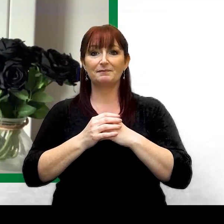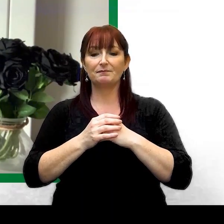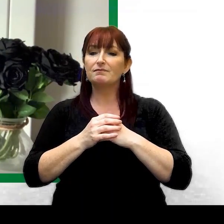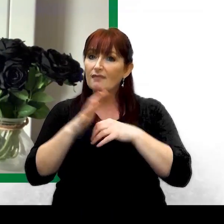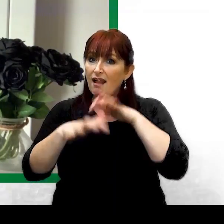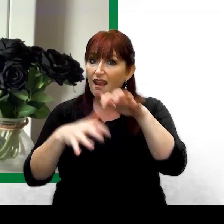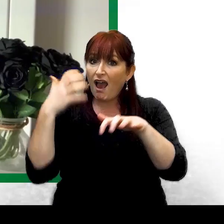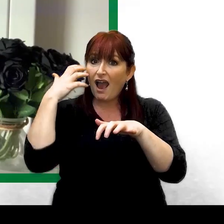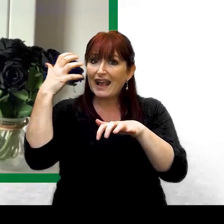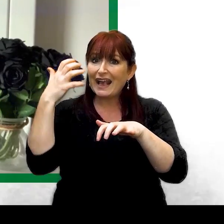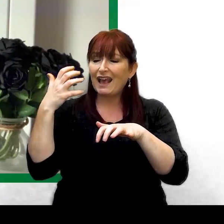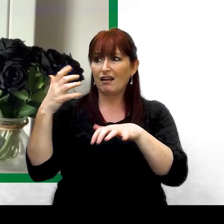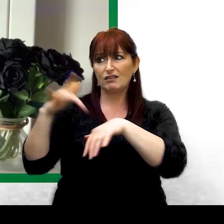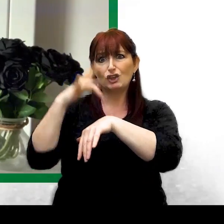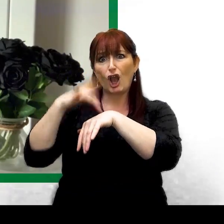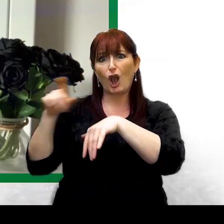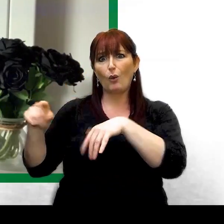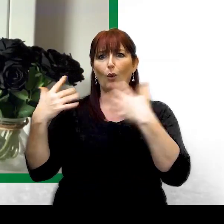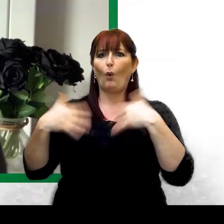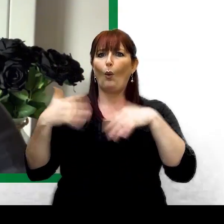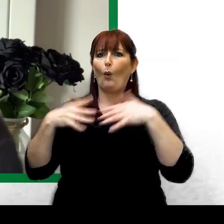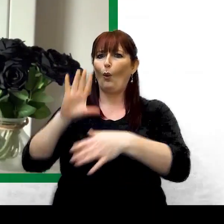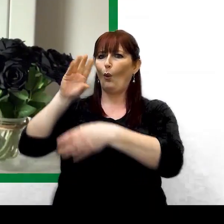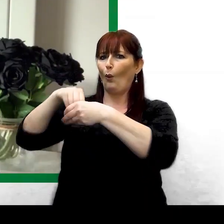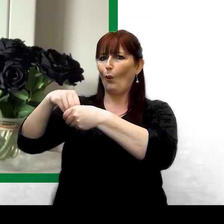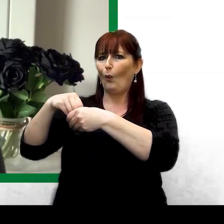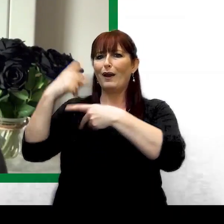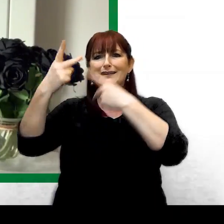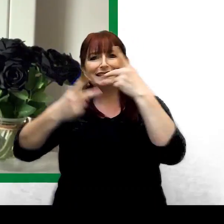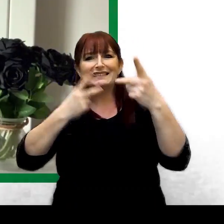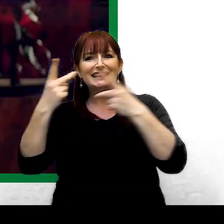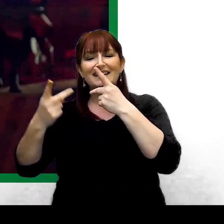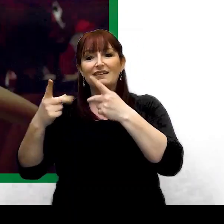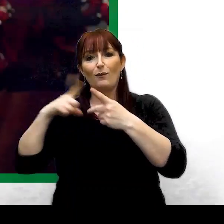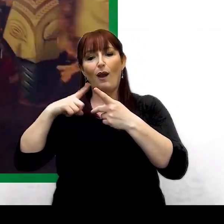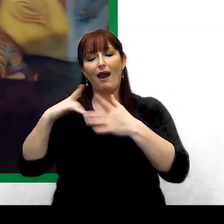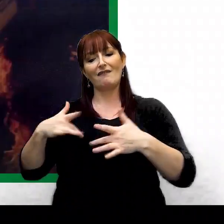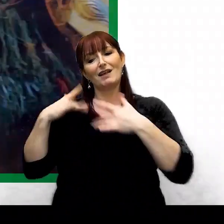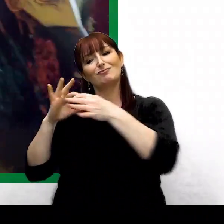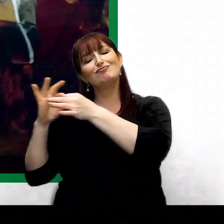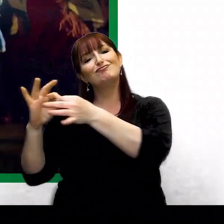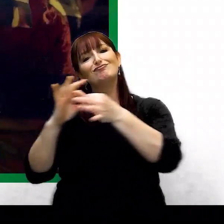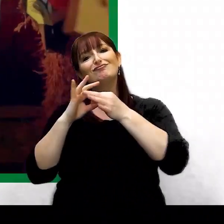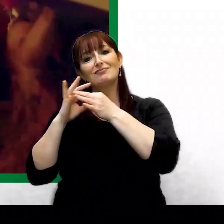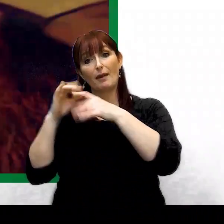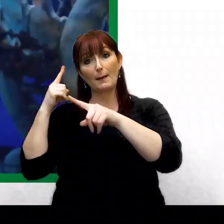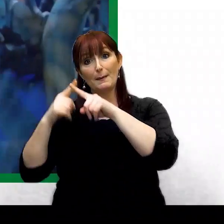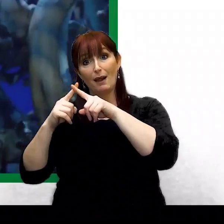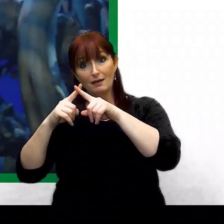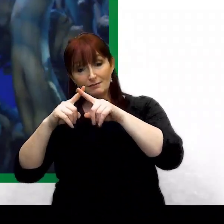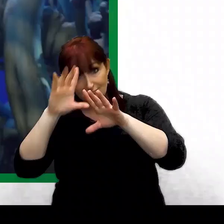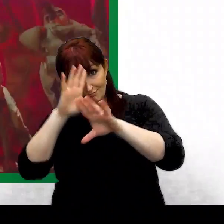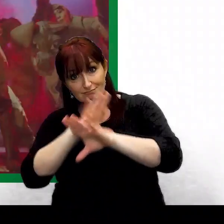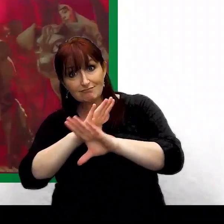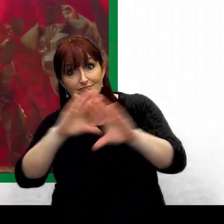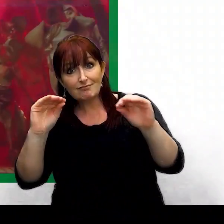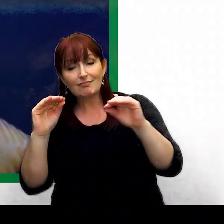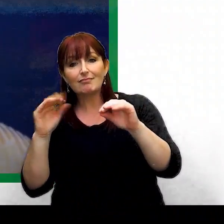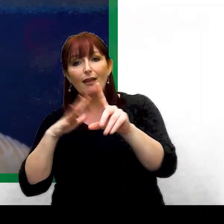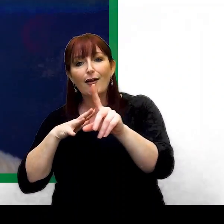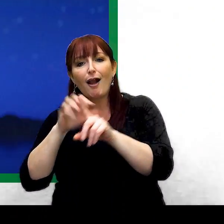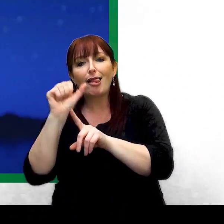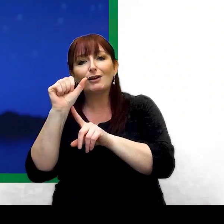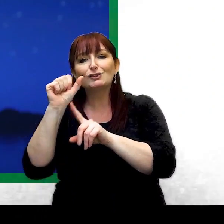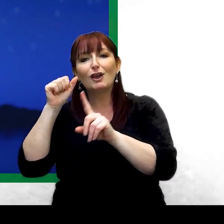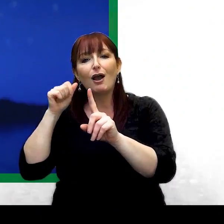it's amazing to sing as part of the cast because singing brings us together and tells the audience all about the cultural influences into